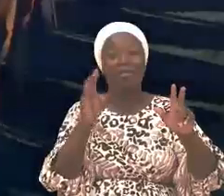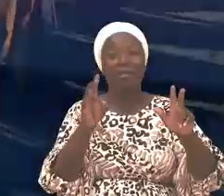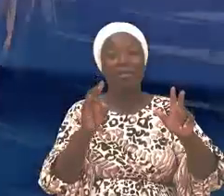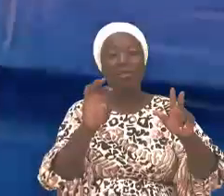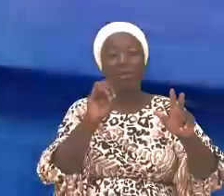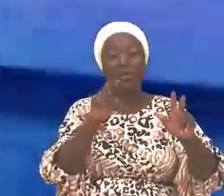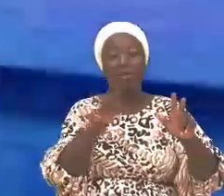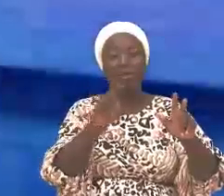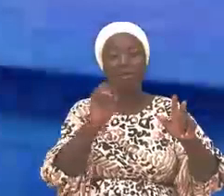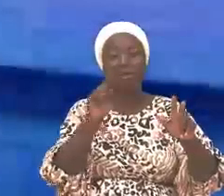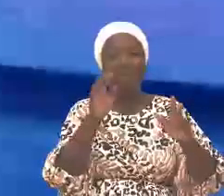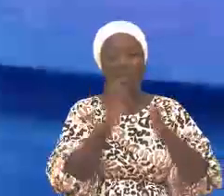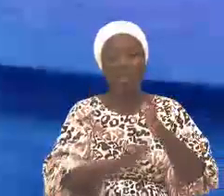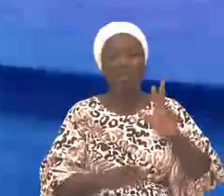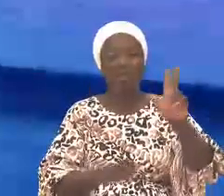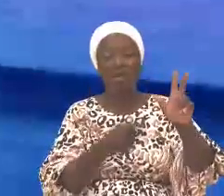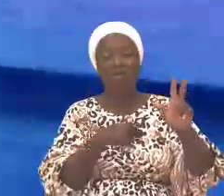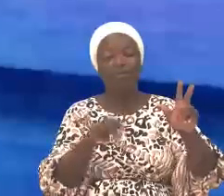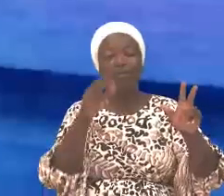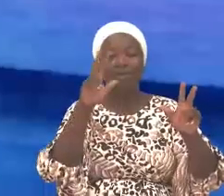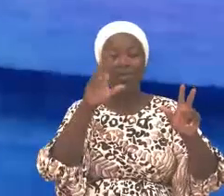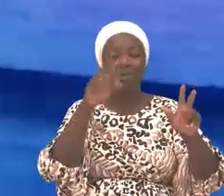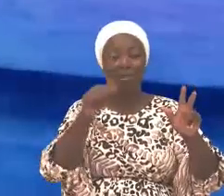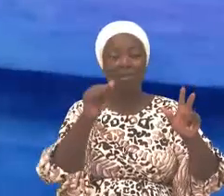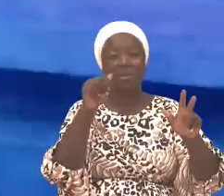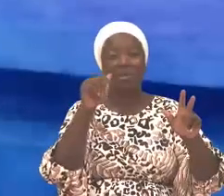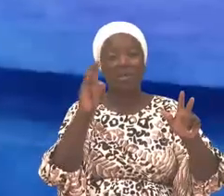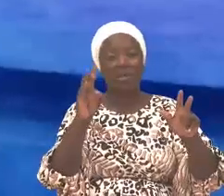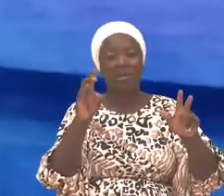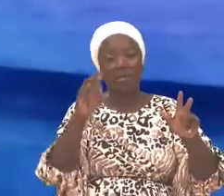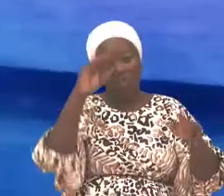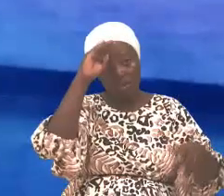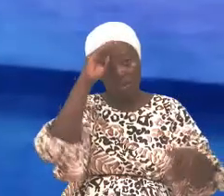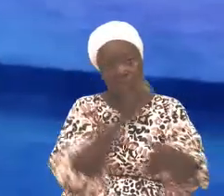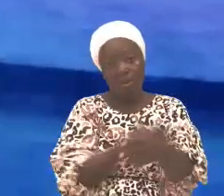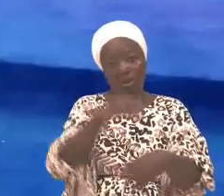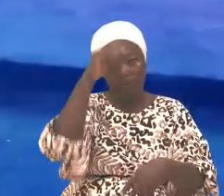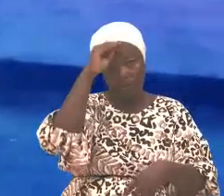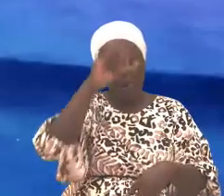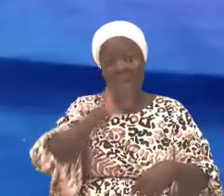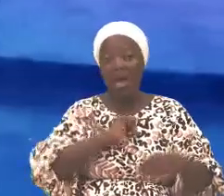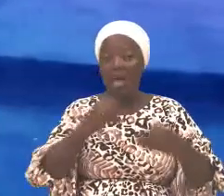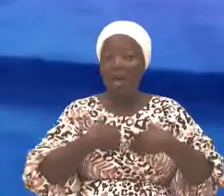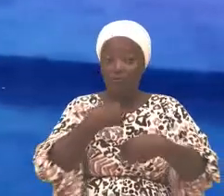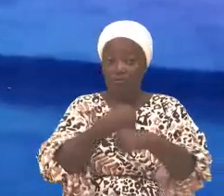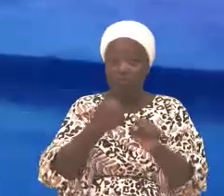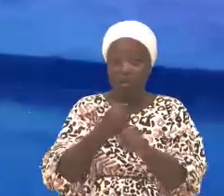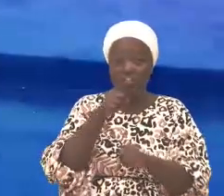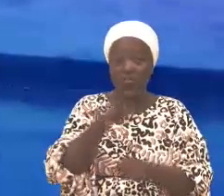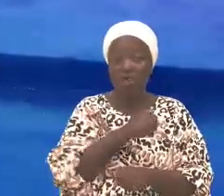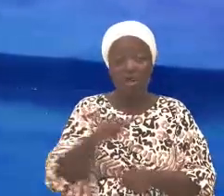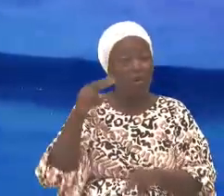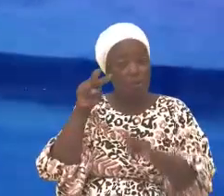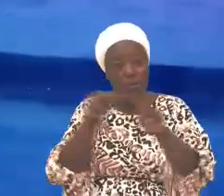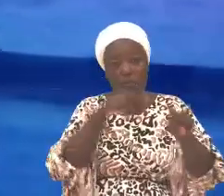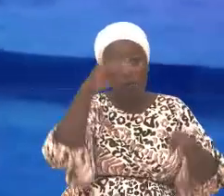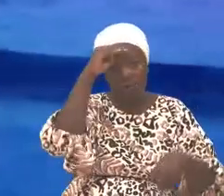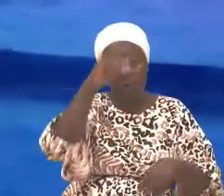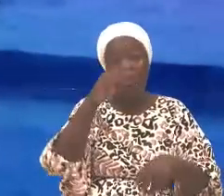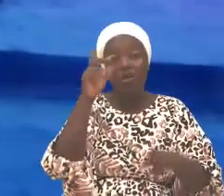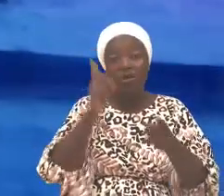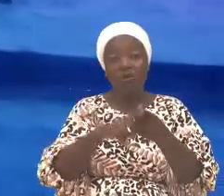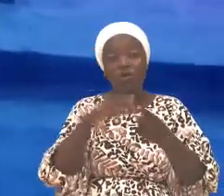3, verse 17, son of man, I have made thee a watchman unto the house